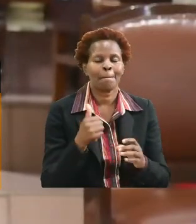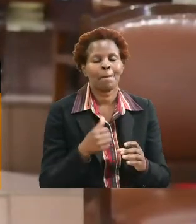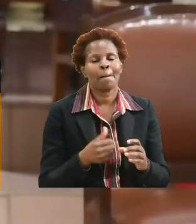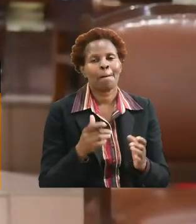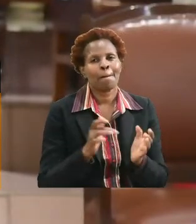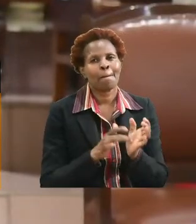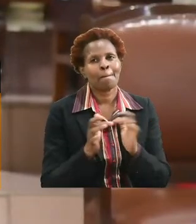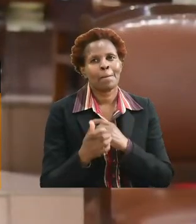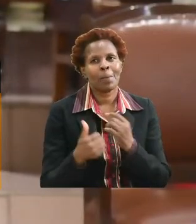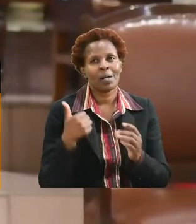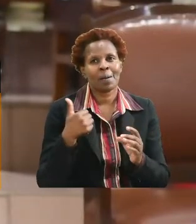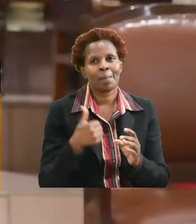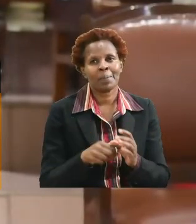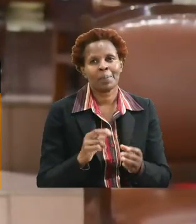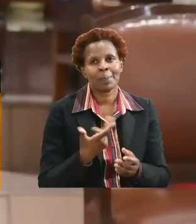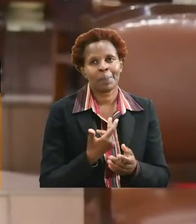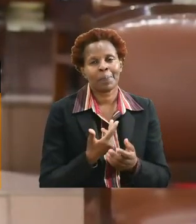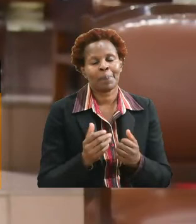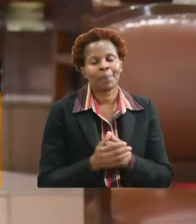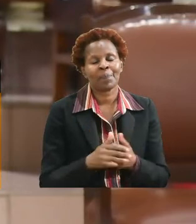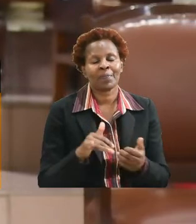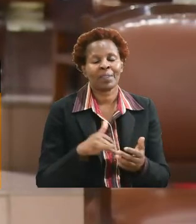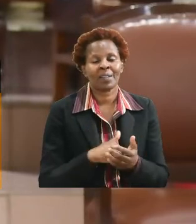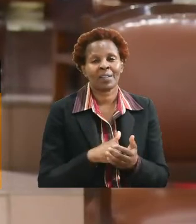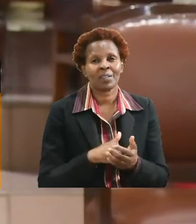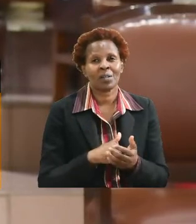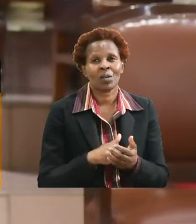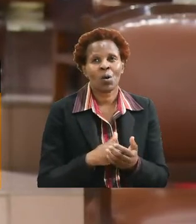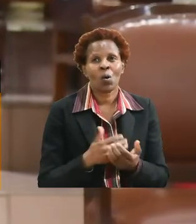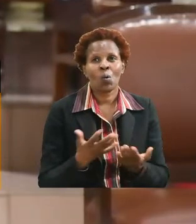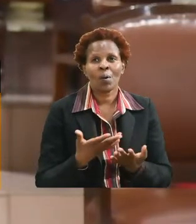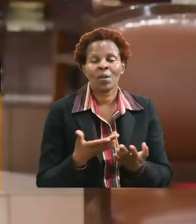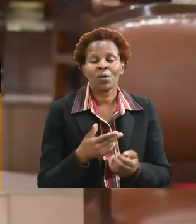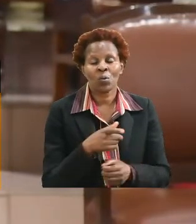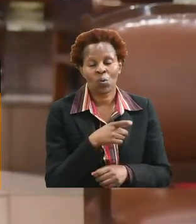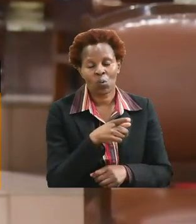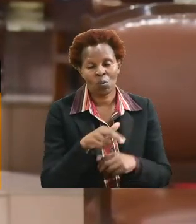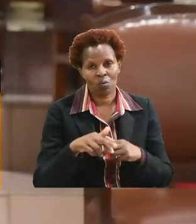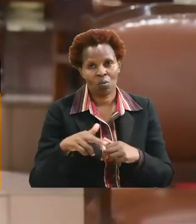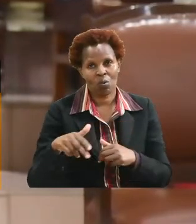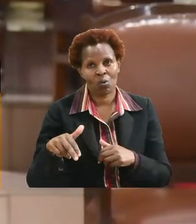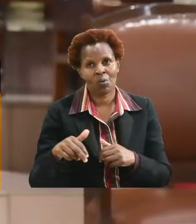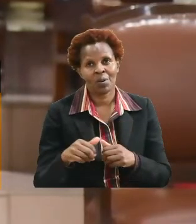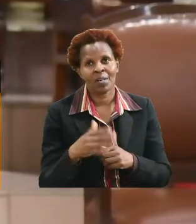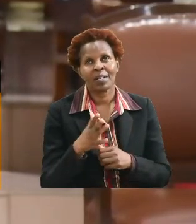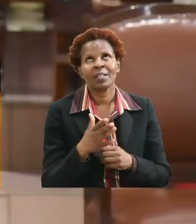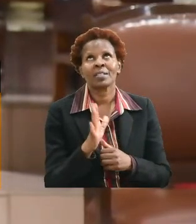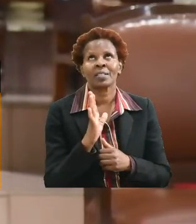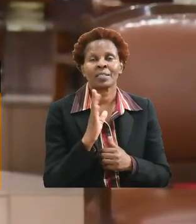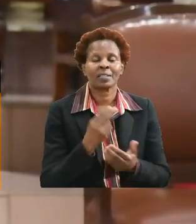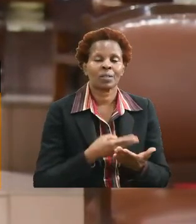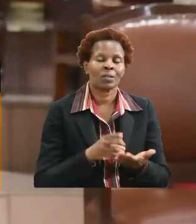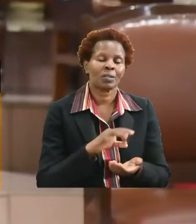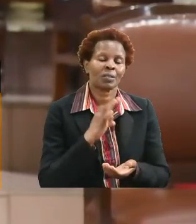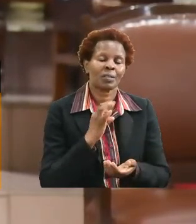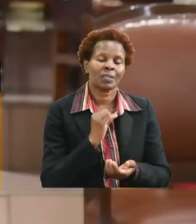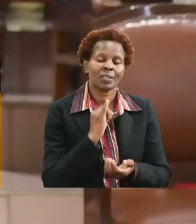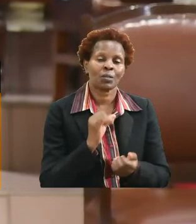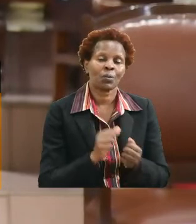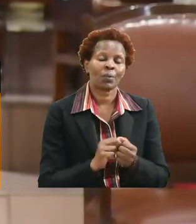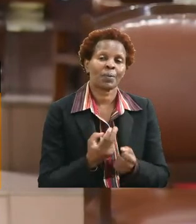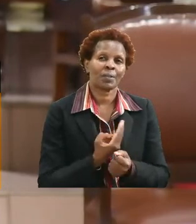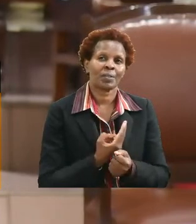in the words of Jesus Christ, that wherever we go, the Holy Spirit is with us. So we are